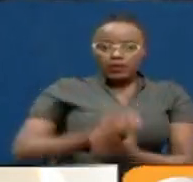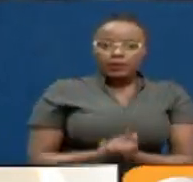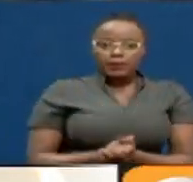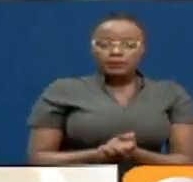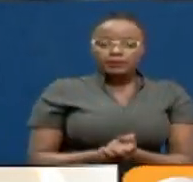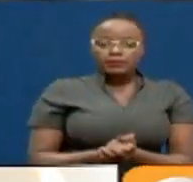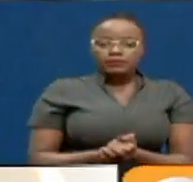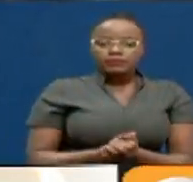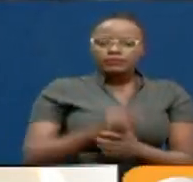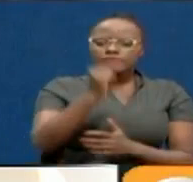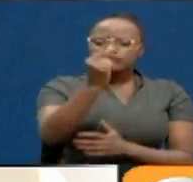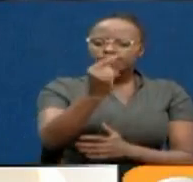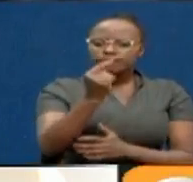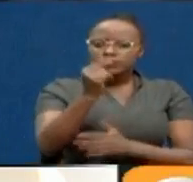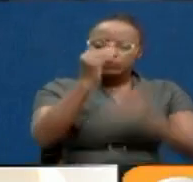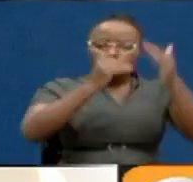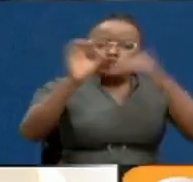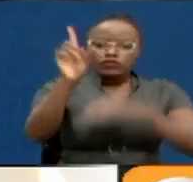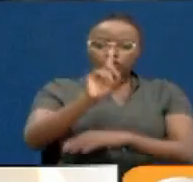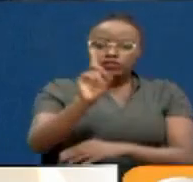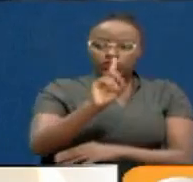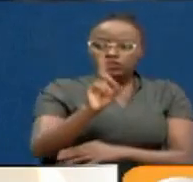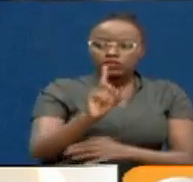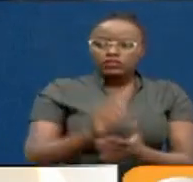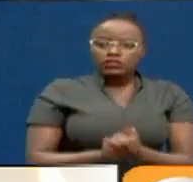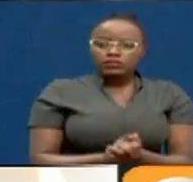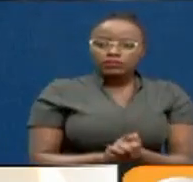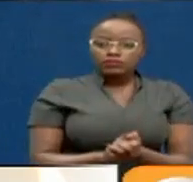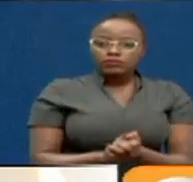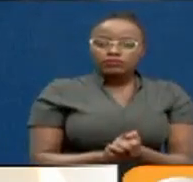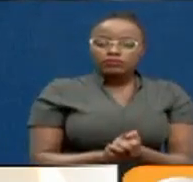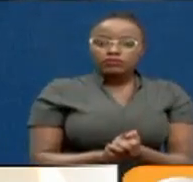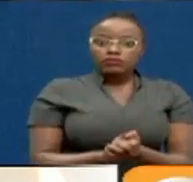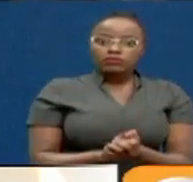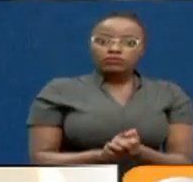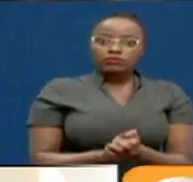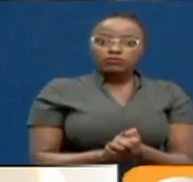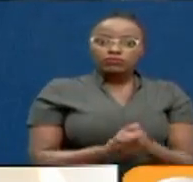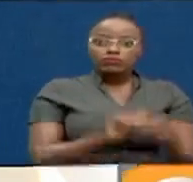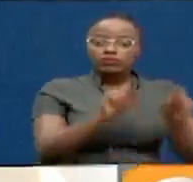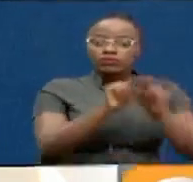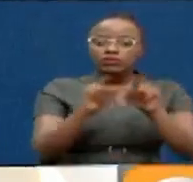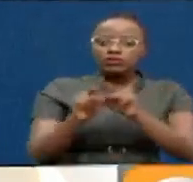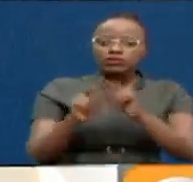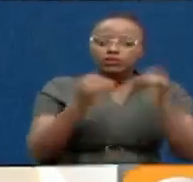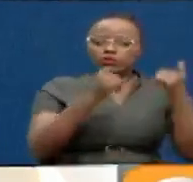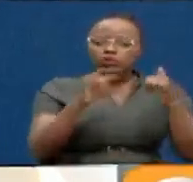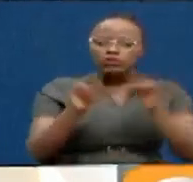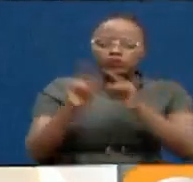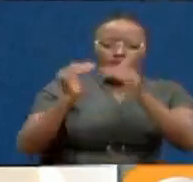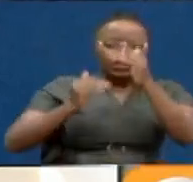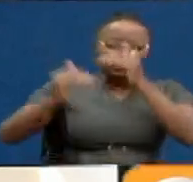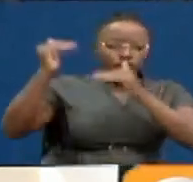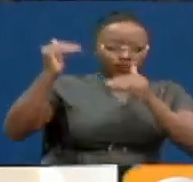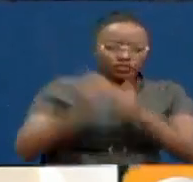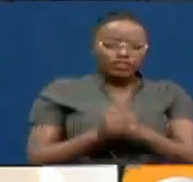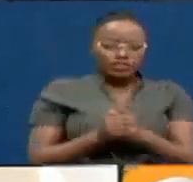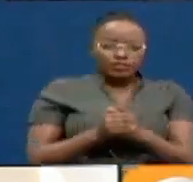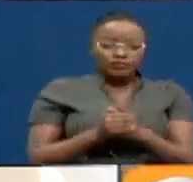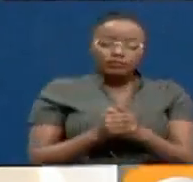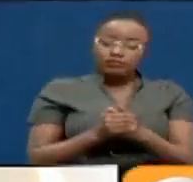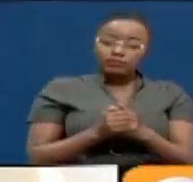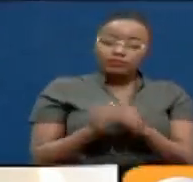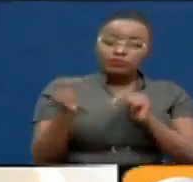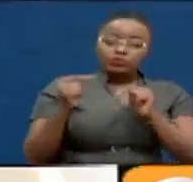to the University of Nairobi, he challenged the university and said he would like the university